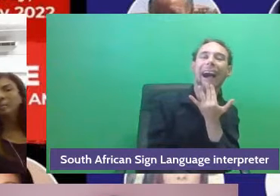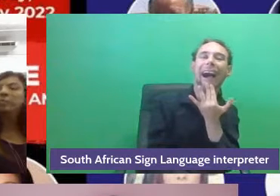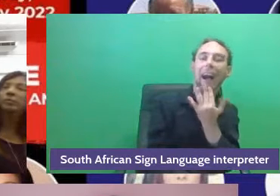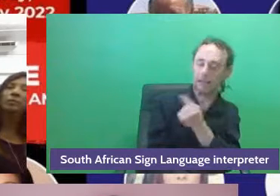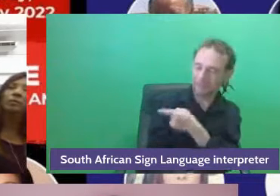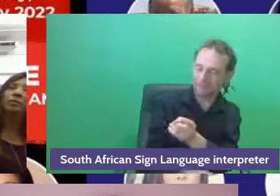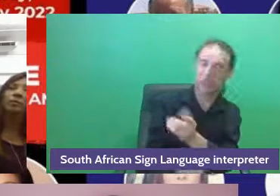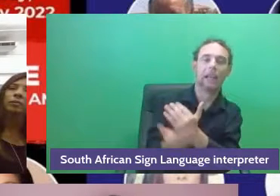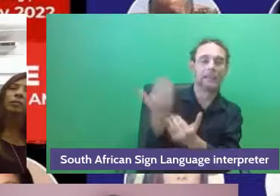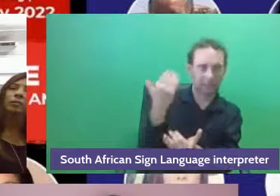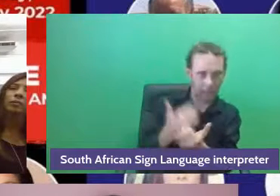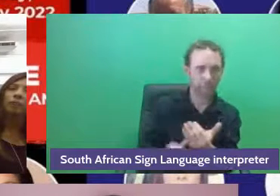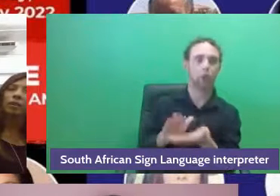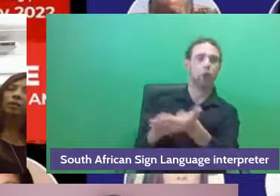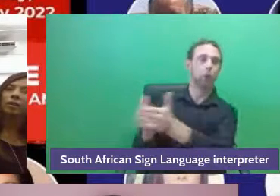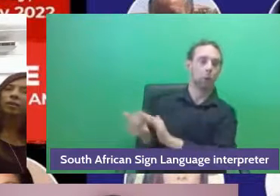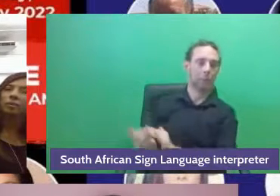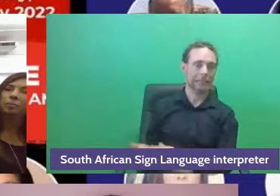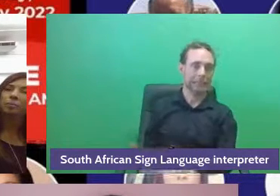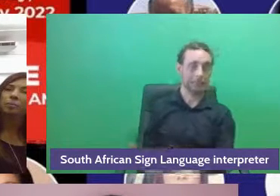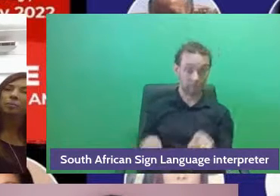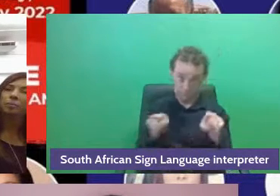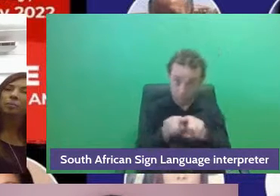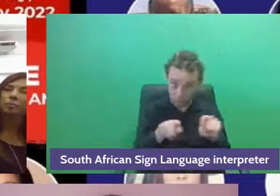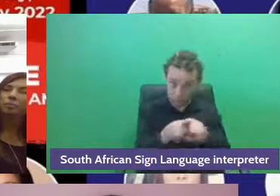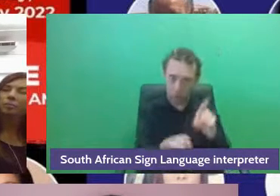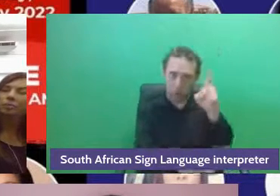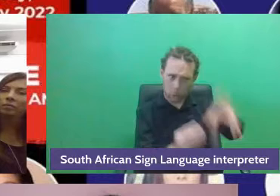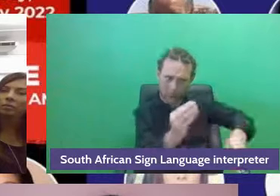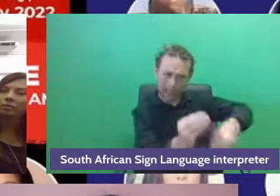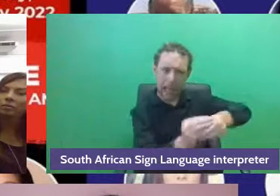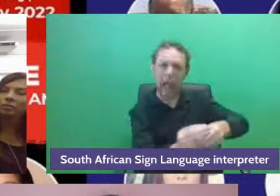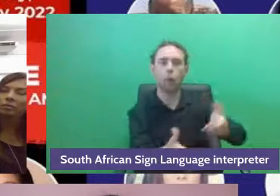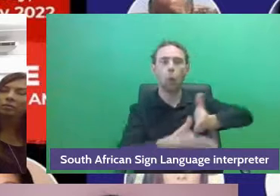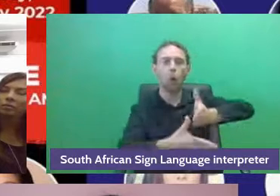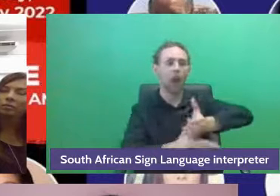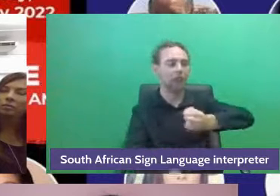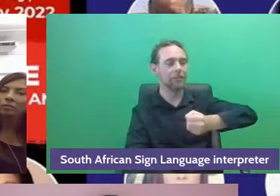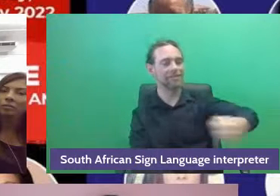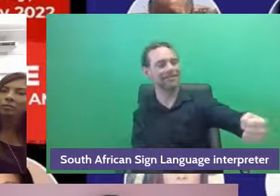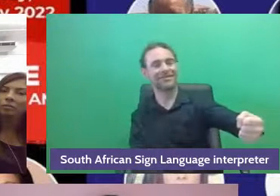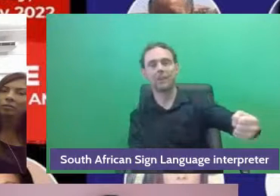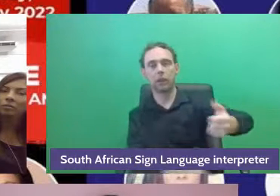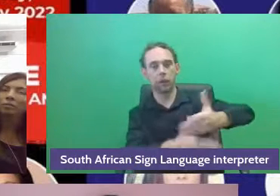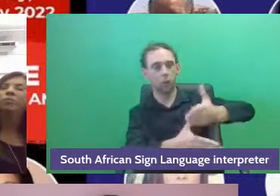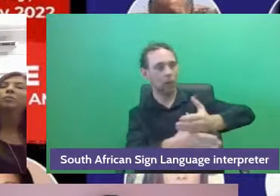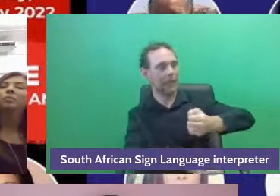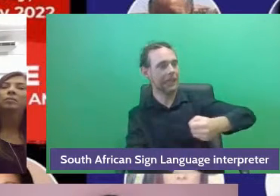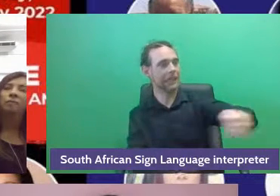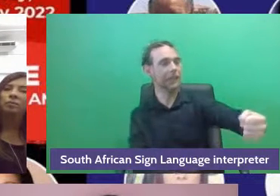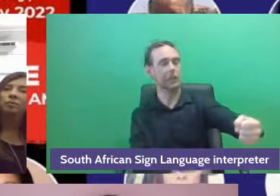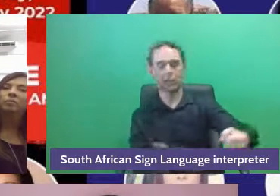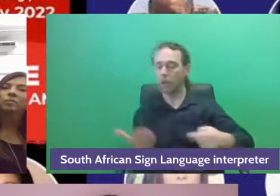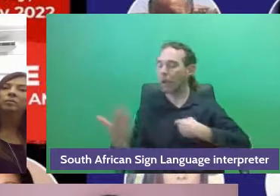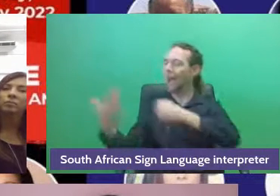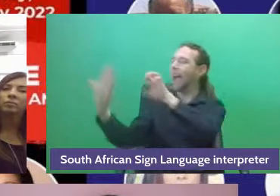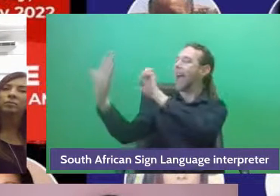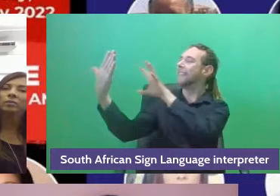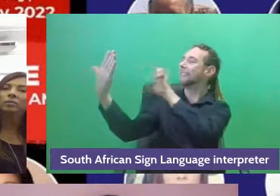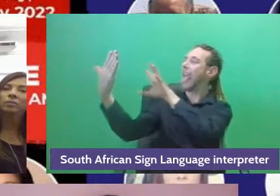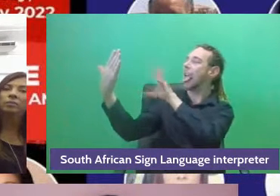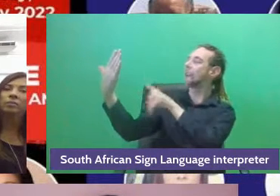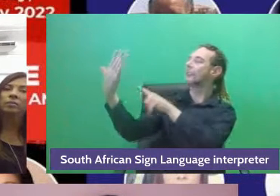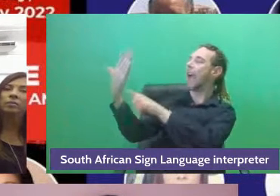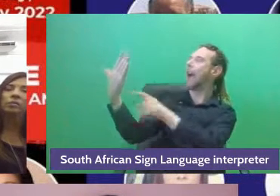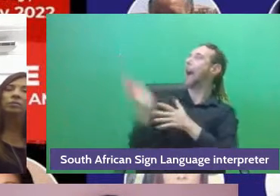other panelists about employment opportunities. So instead of being deterred from